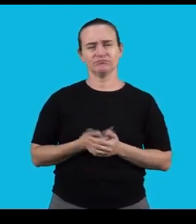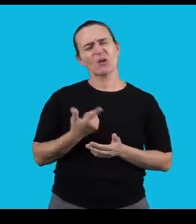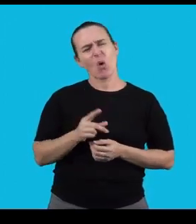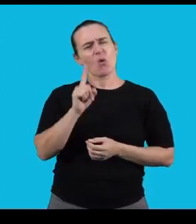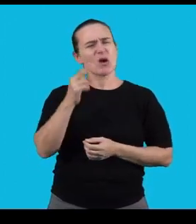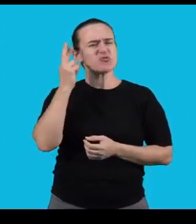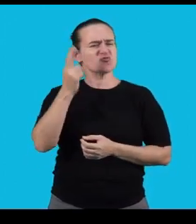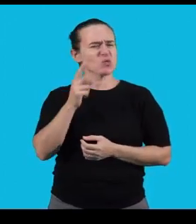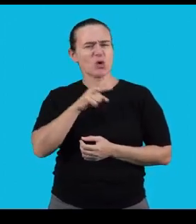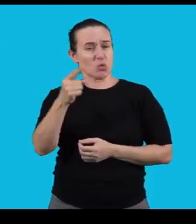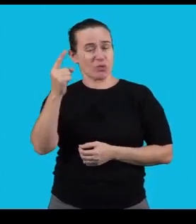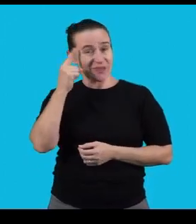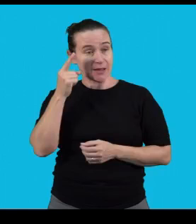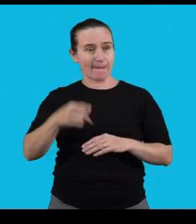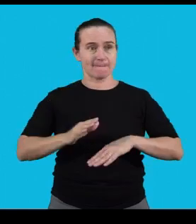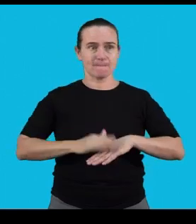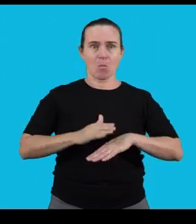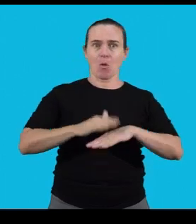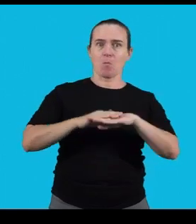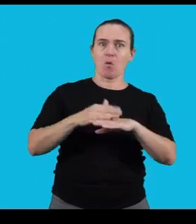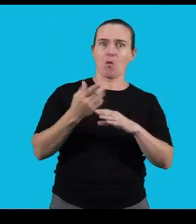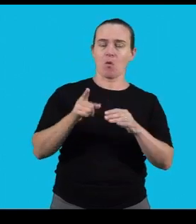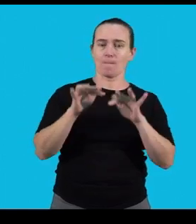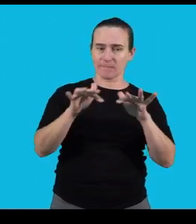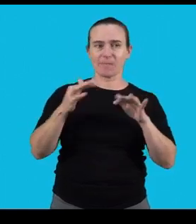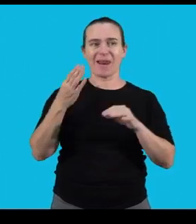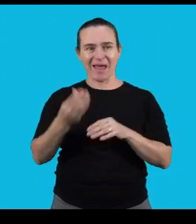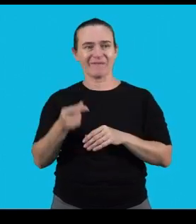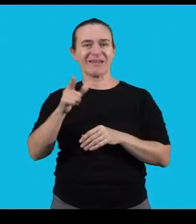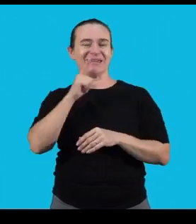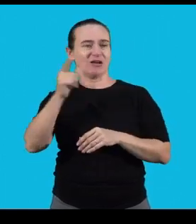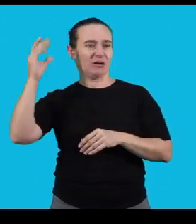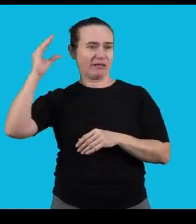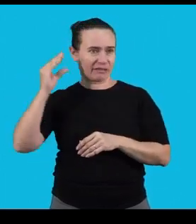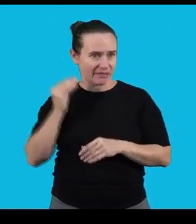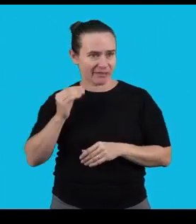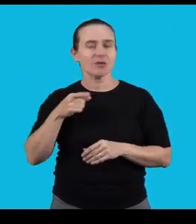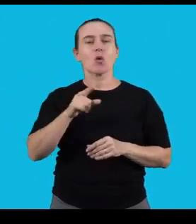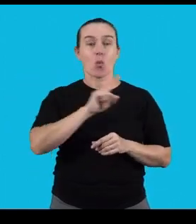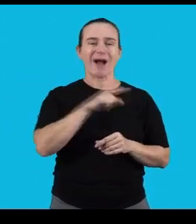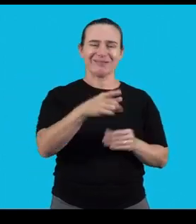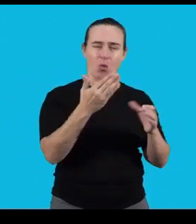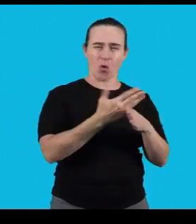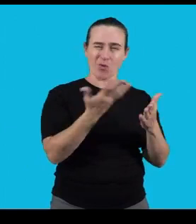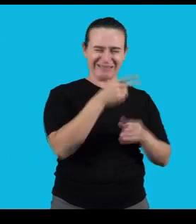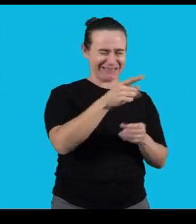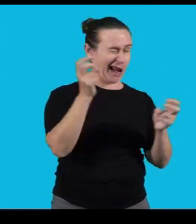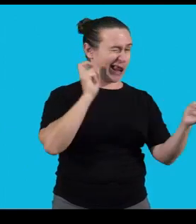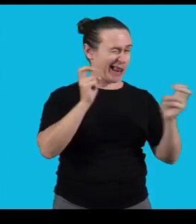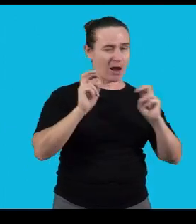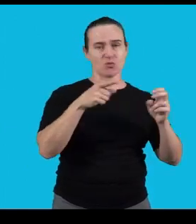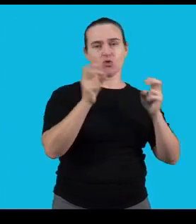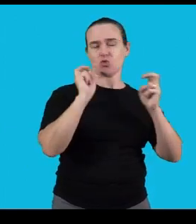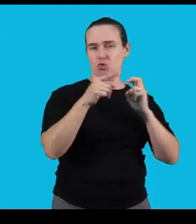263. Suggest one reason for the increase in the number of factory workers with hearing loss caused by